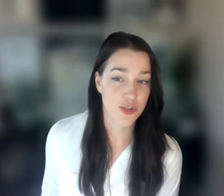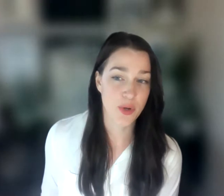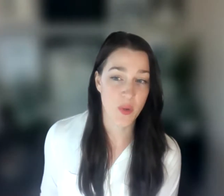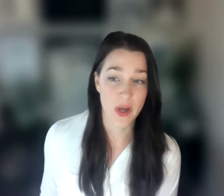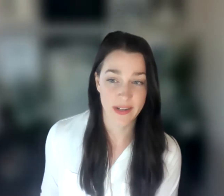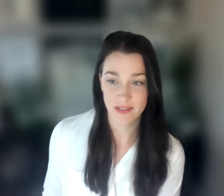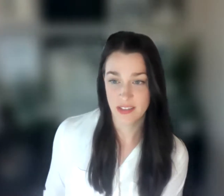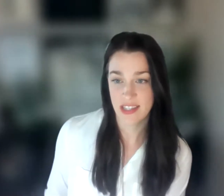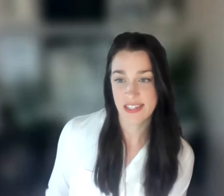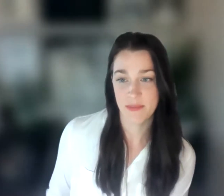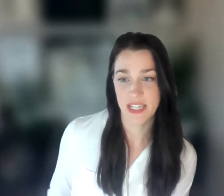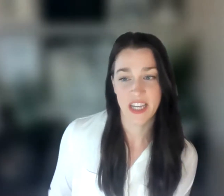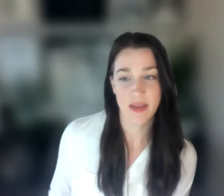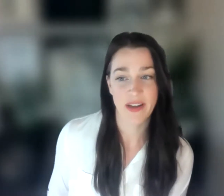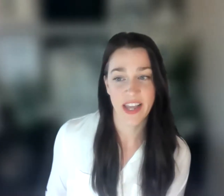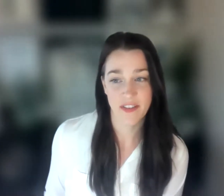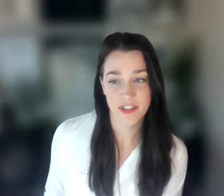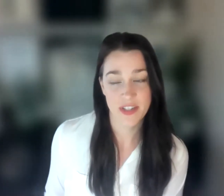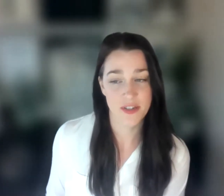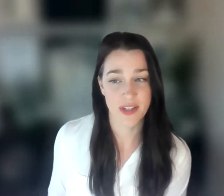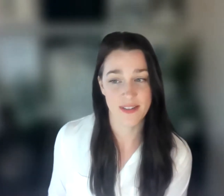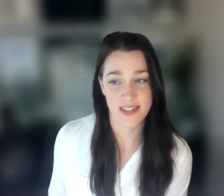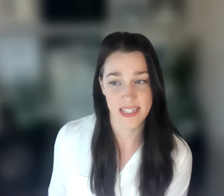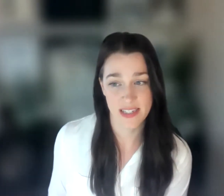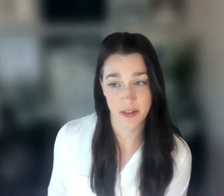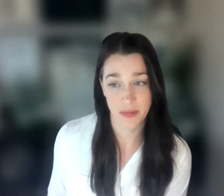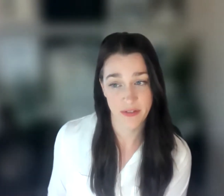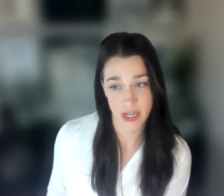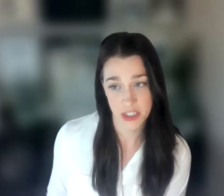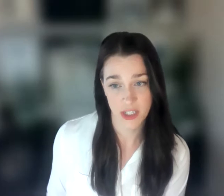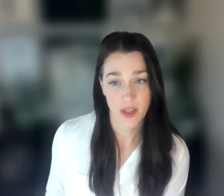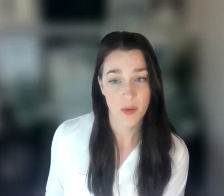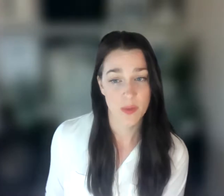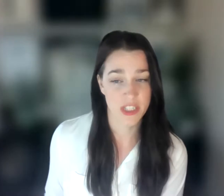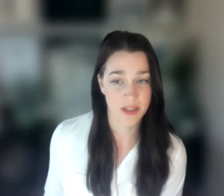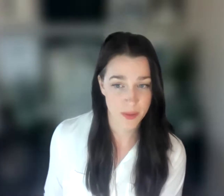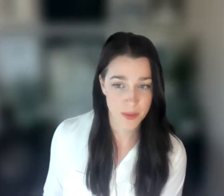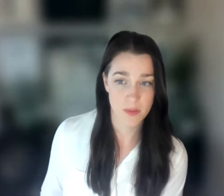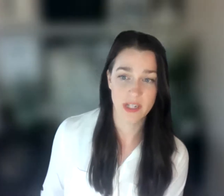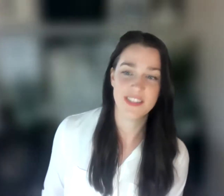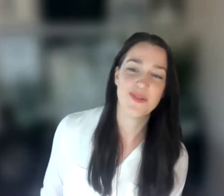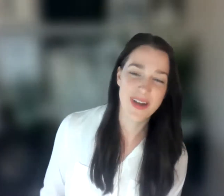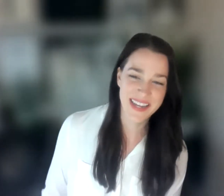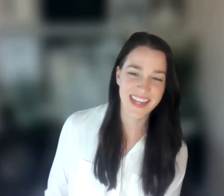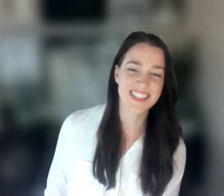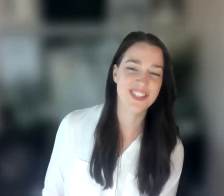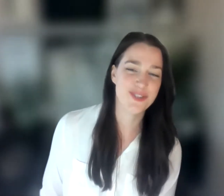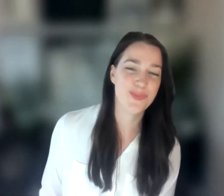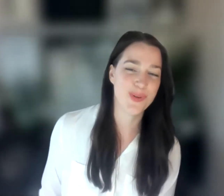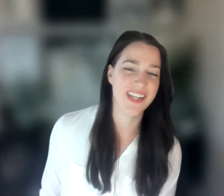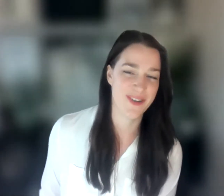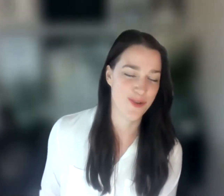version 2.1? This update came out after the 2016 refresh, which includes